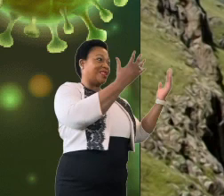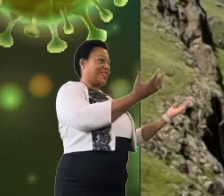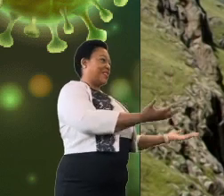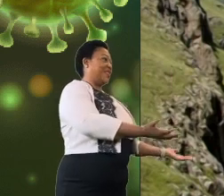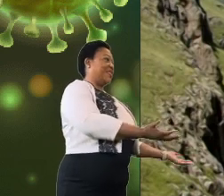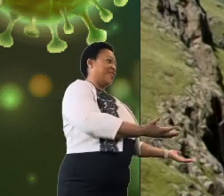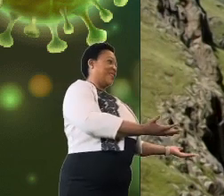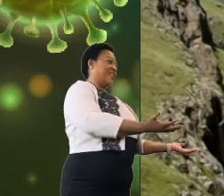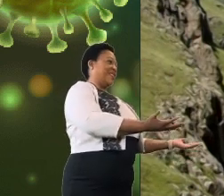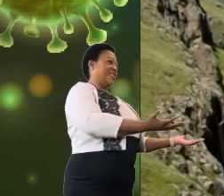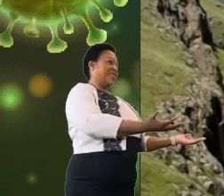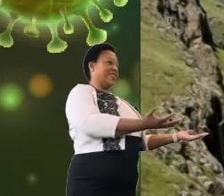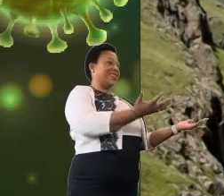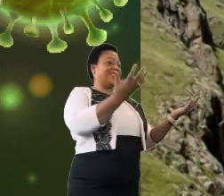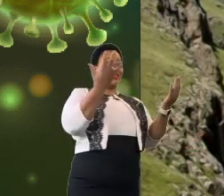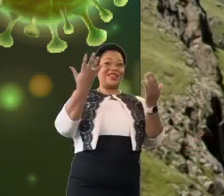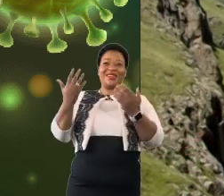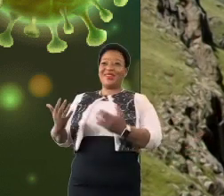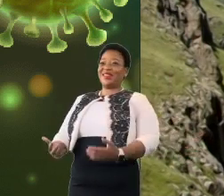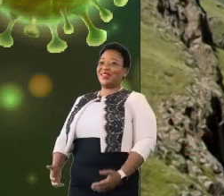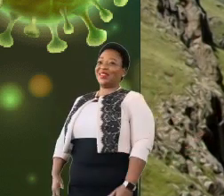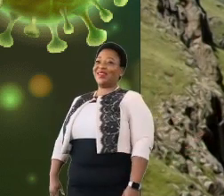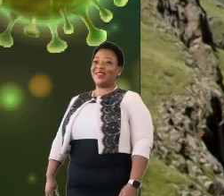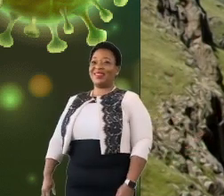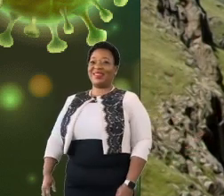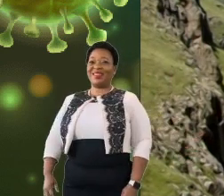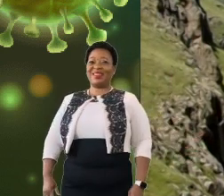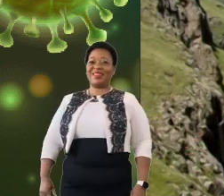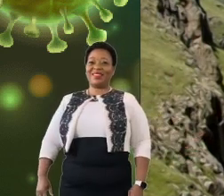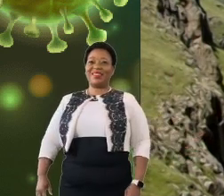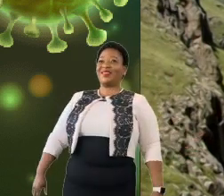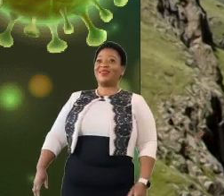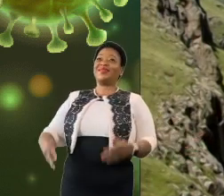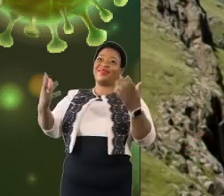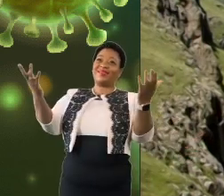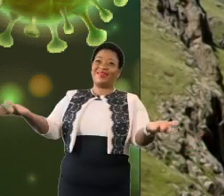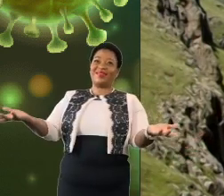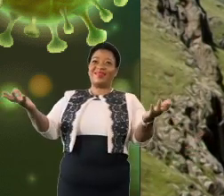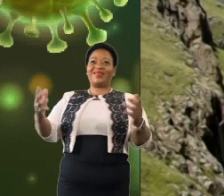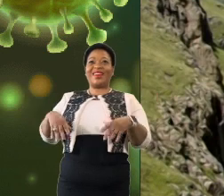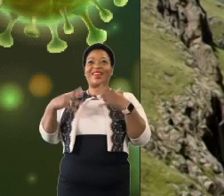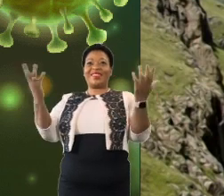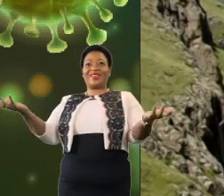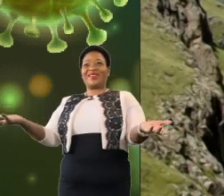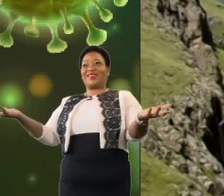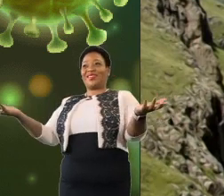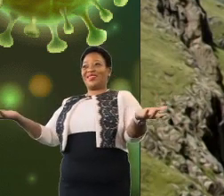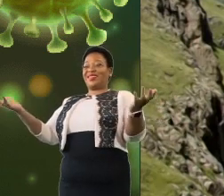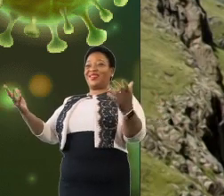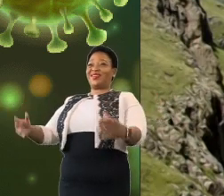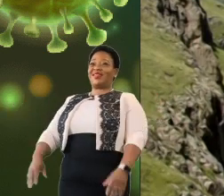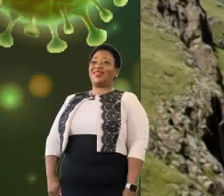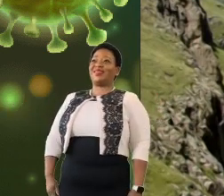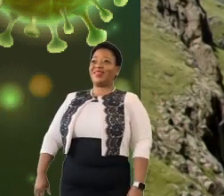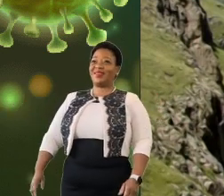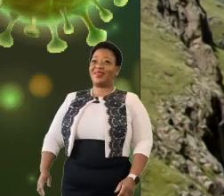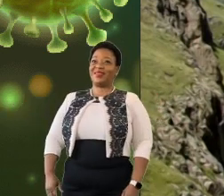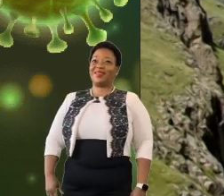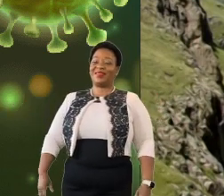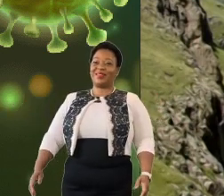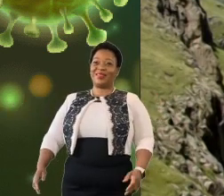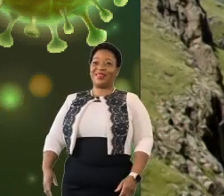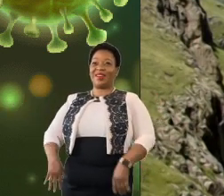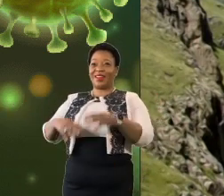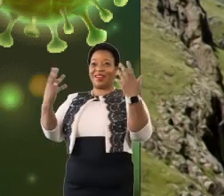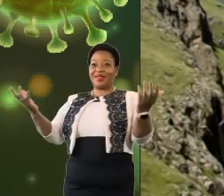how we can have a positive result, because there's only one outcome that we want to see of this. We want to see our economy getting